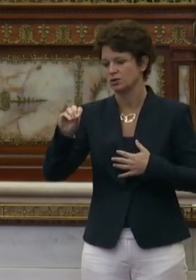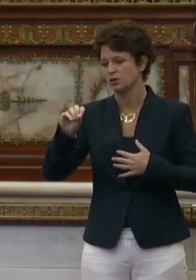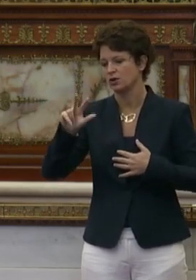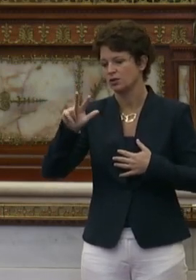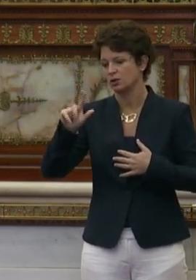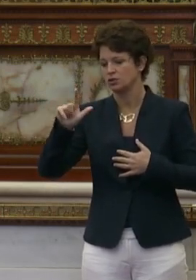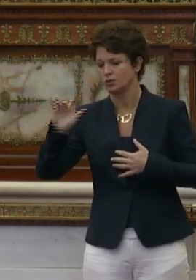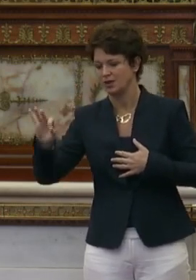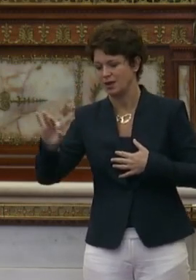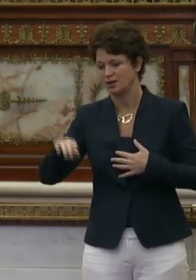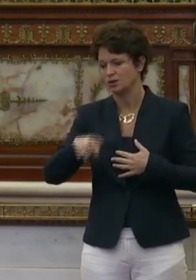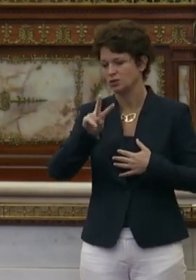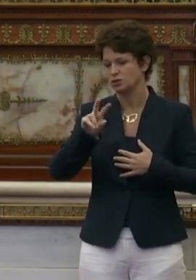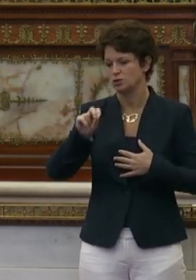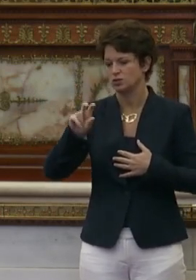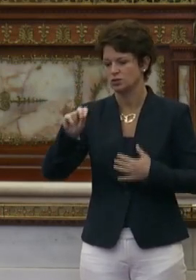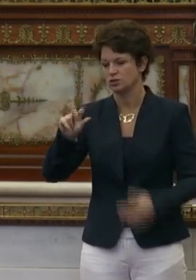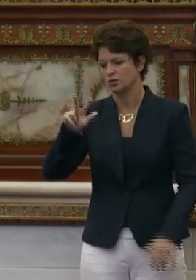200329,